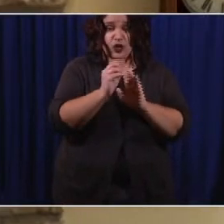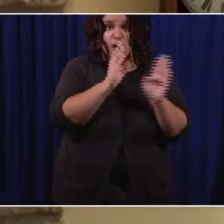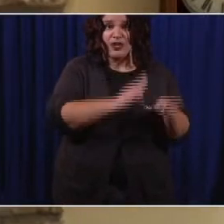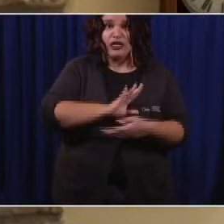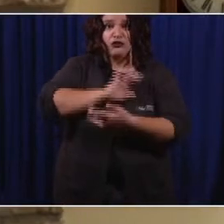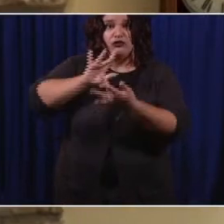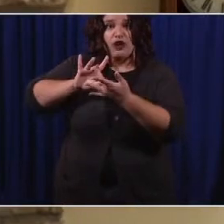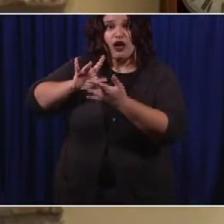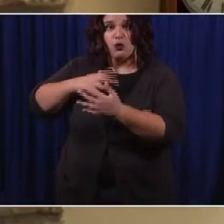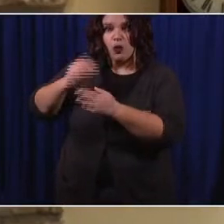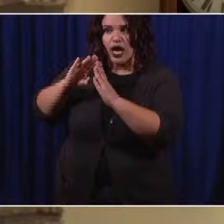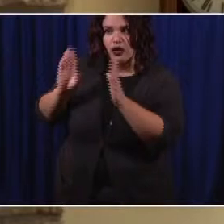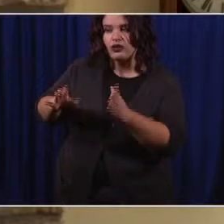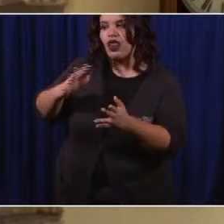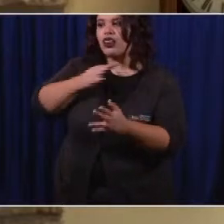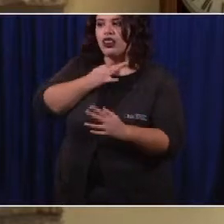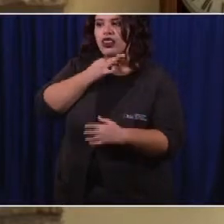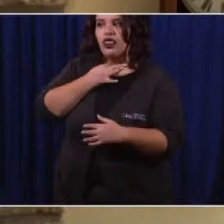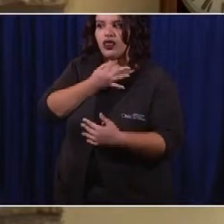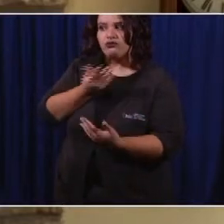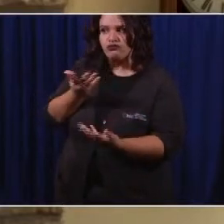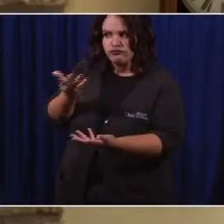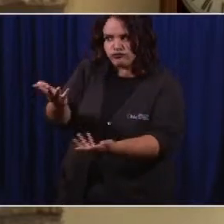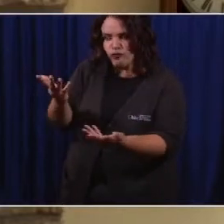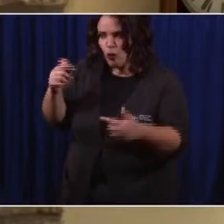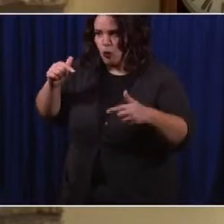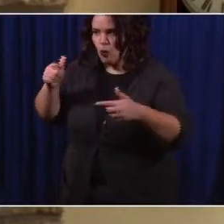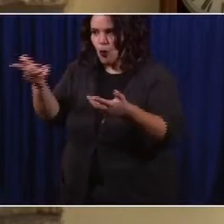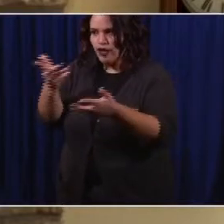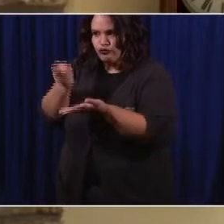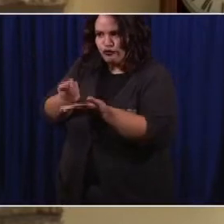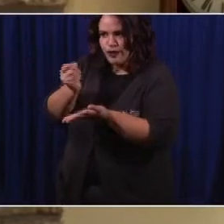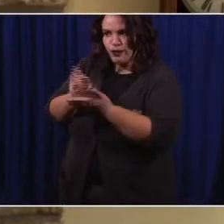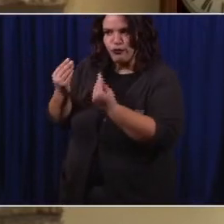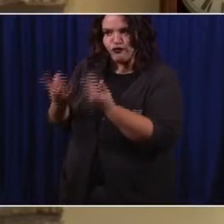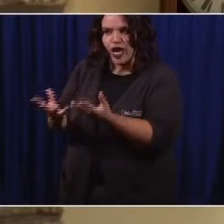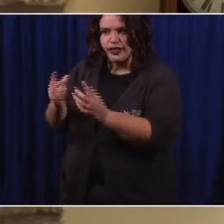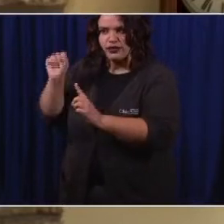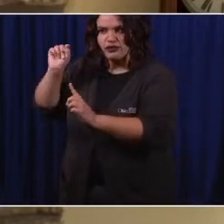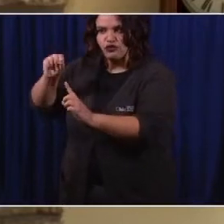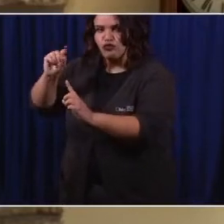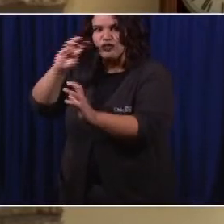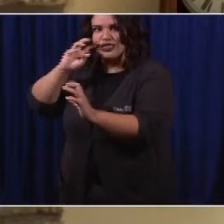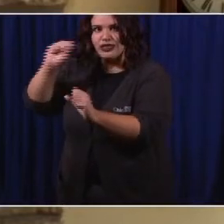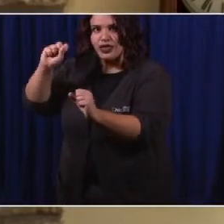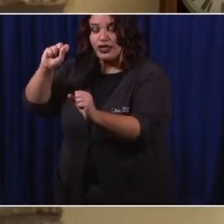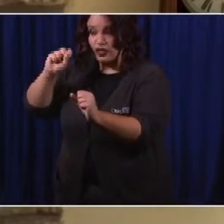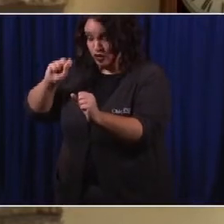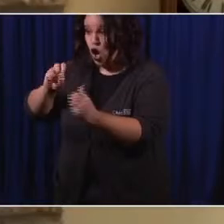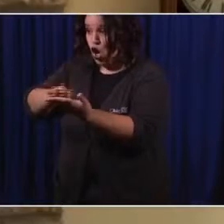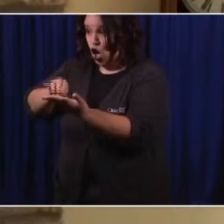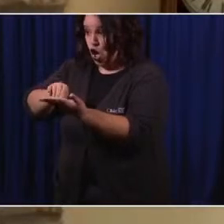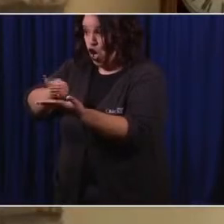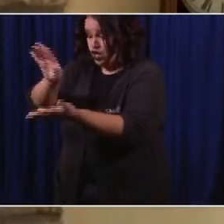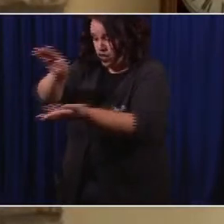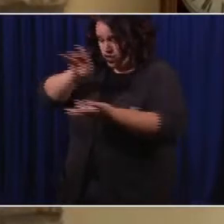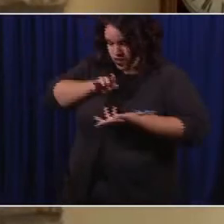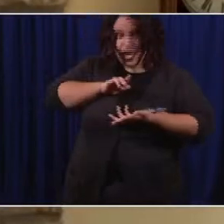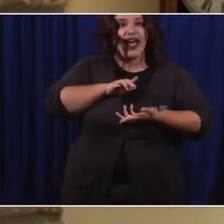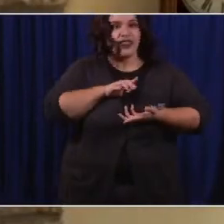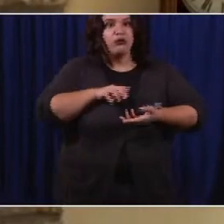to see if maybe there could be advances in treatment for people here in Ohio based on the treatment that the president received? Yeah,